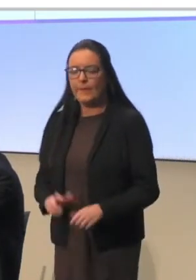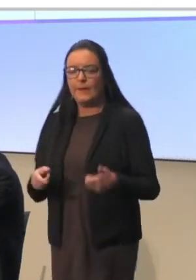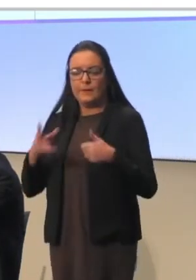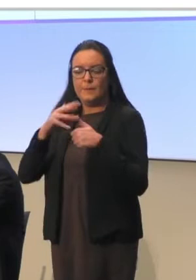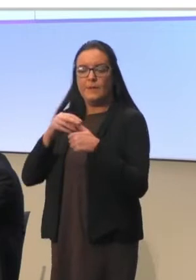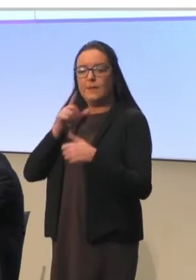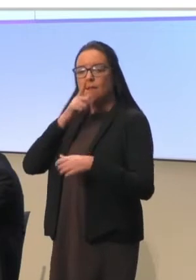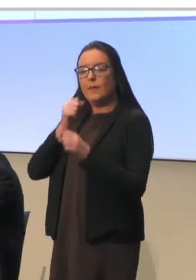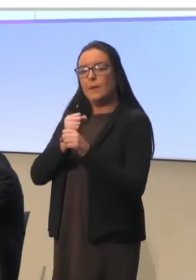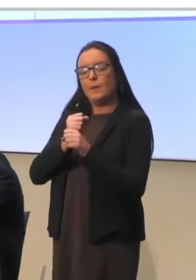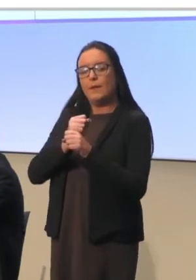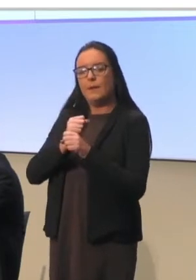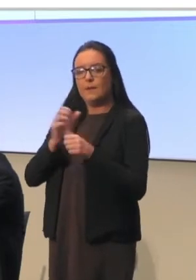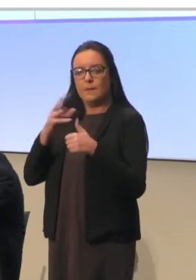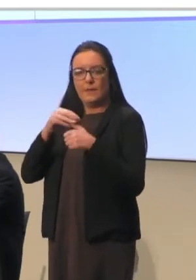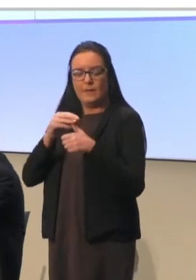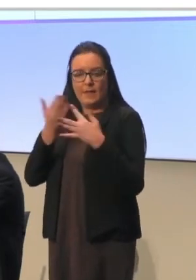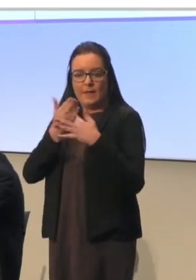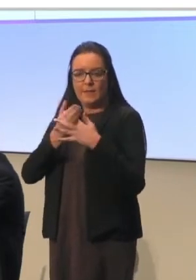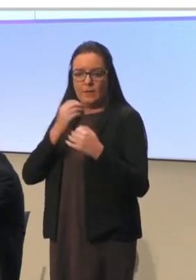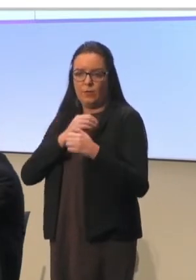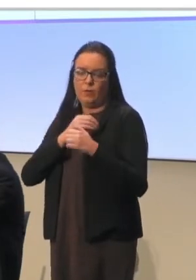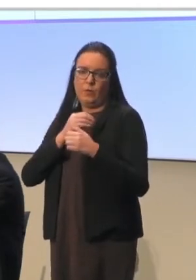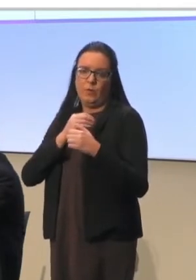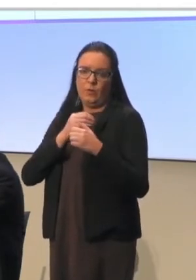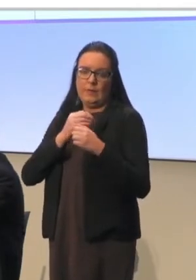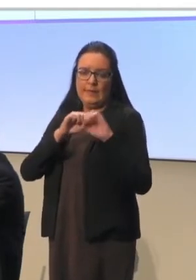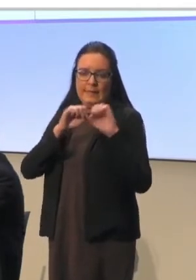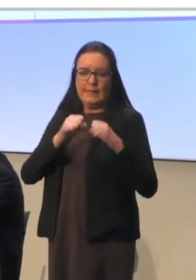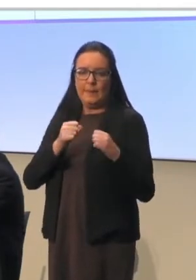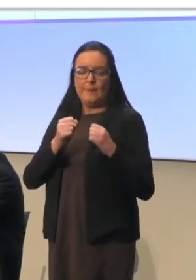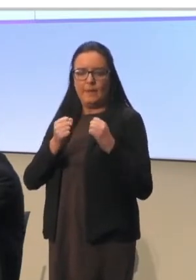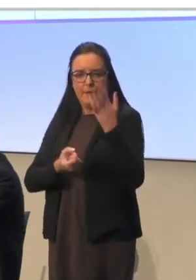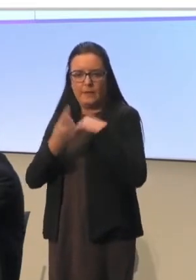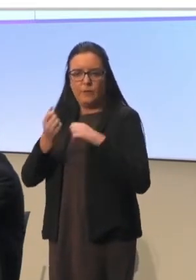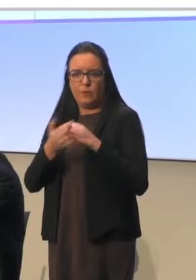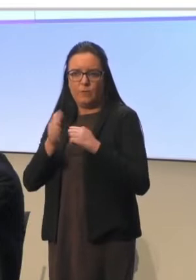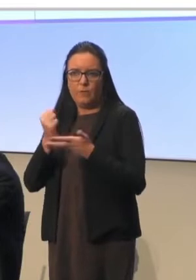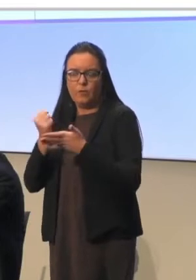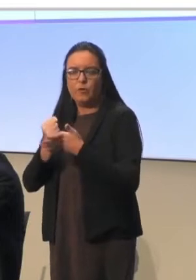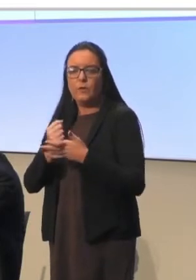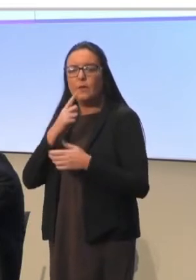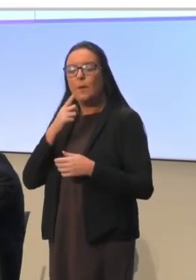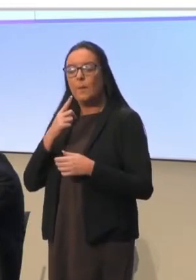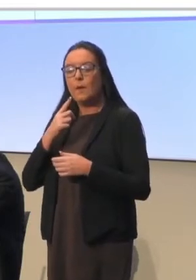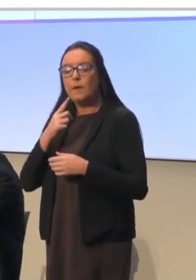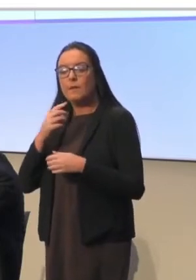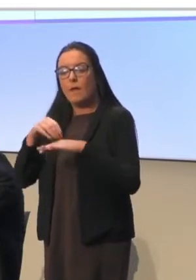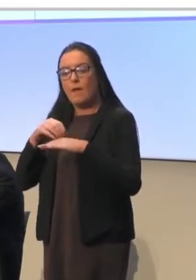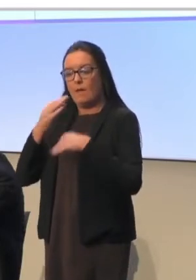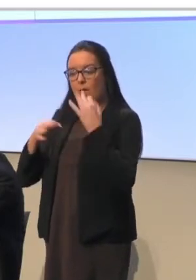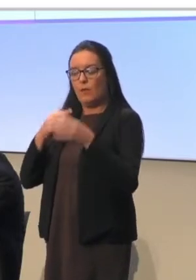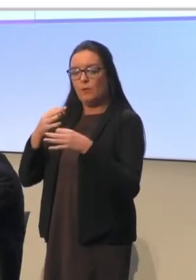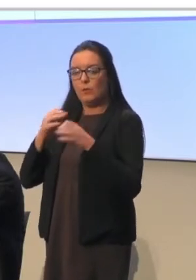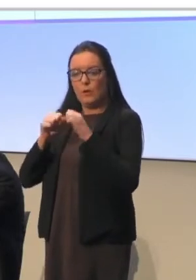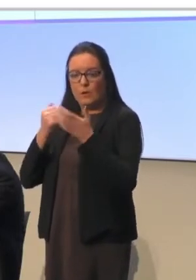up as a particular issue for lots of students. And then kind of beyond supports, in terms of more systemic